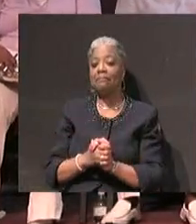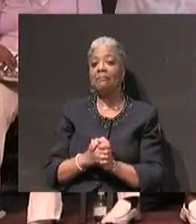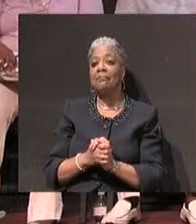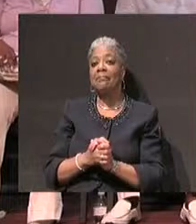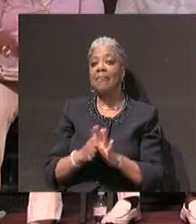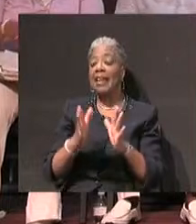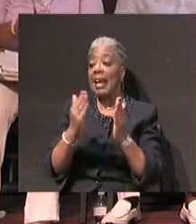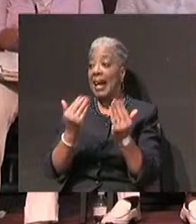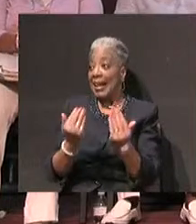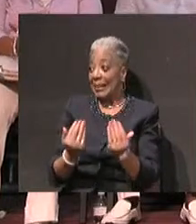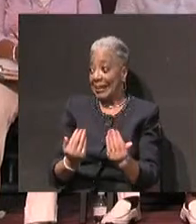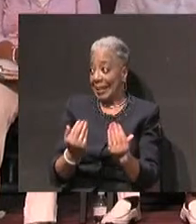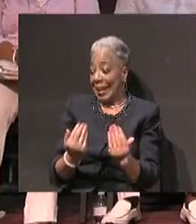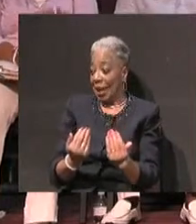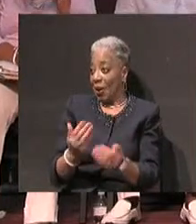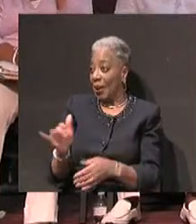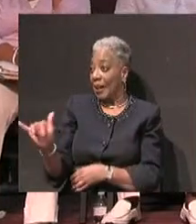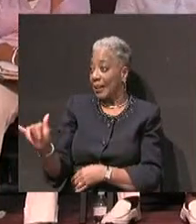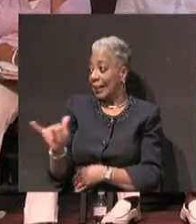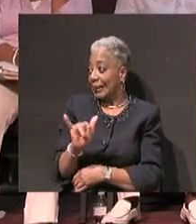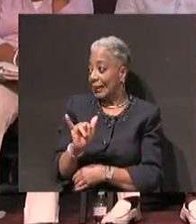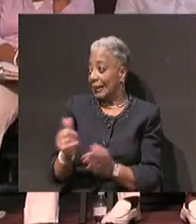Now that same day,